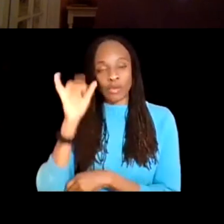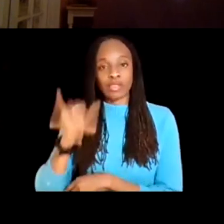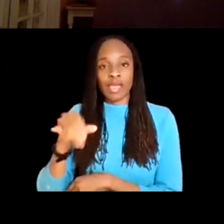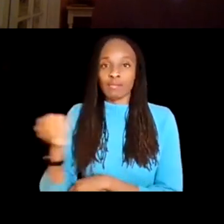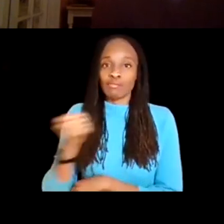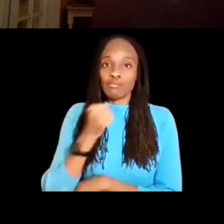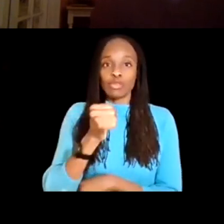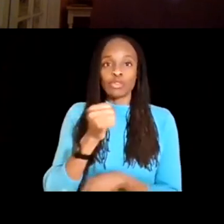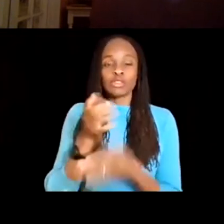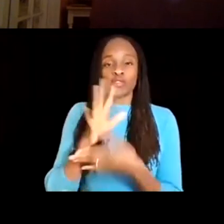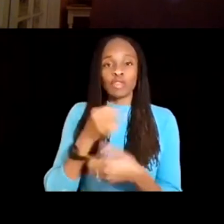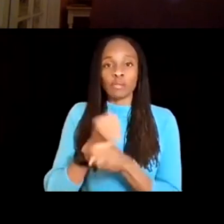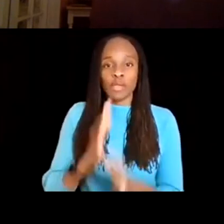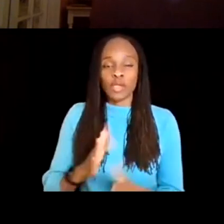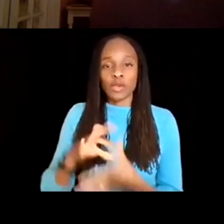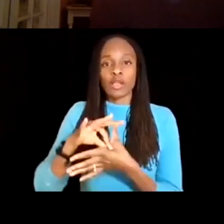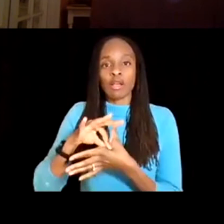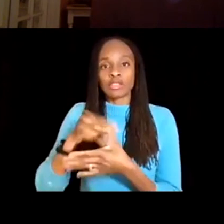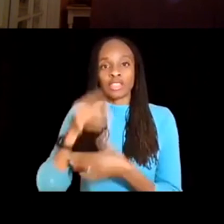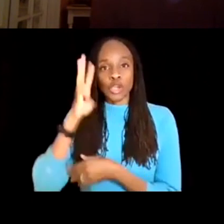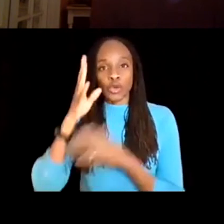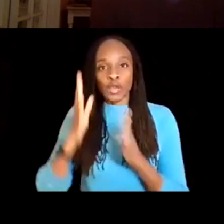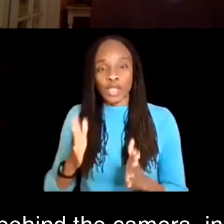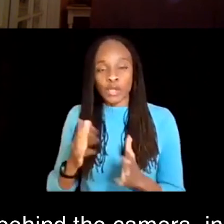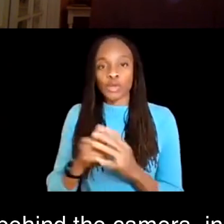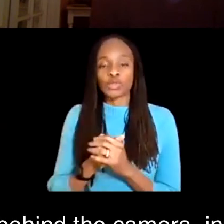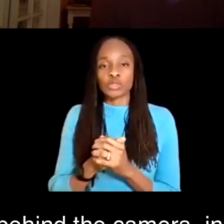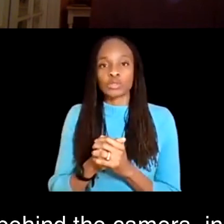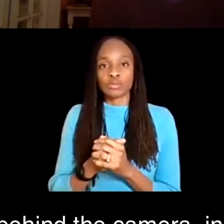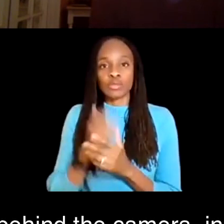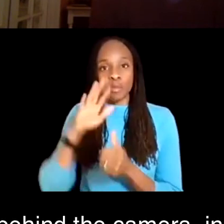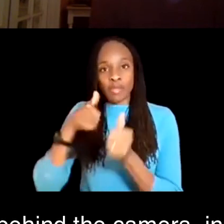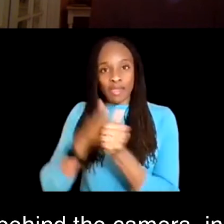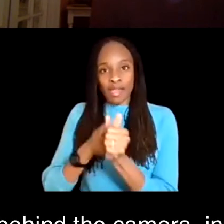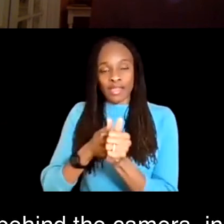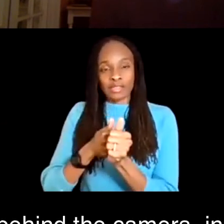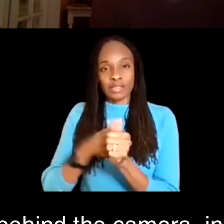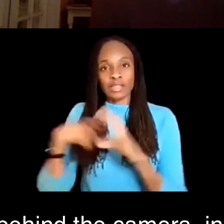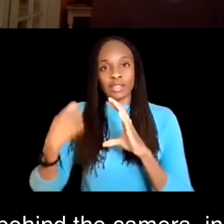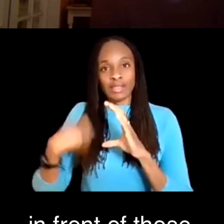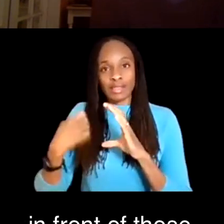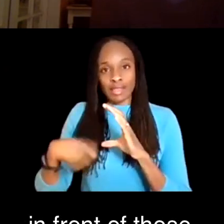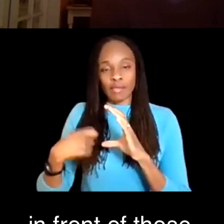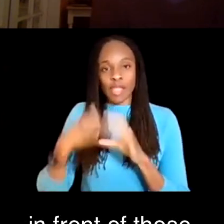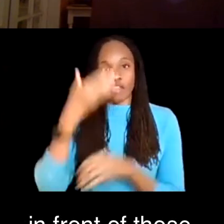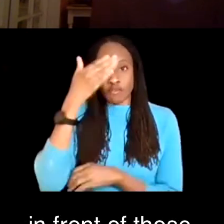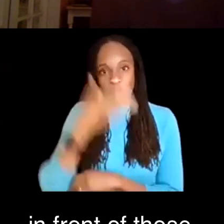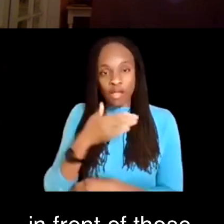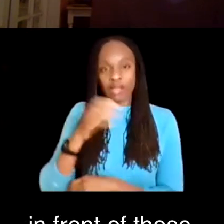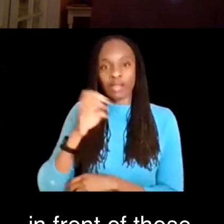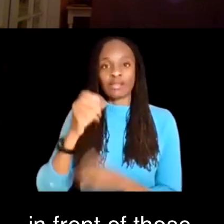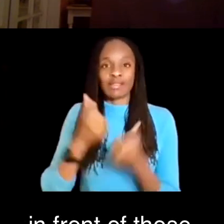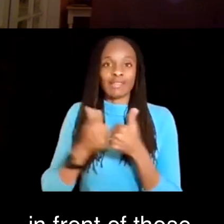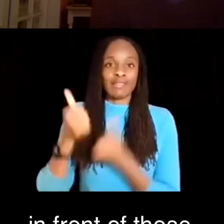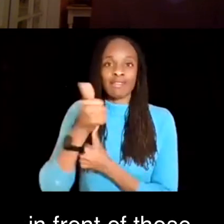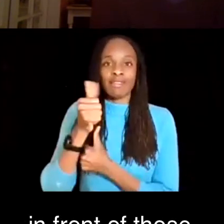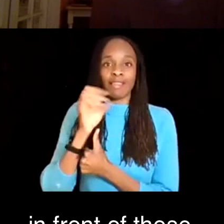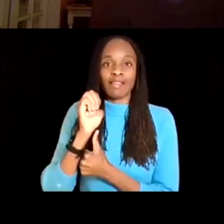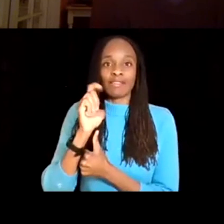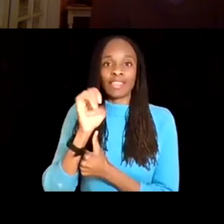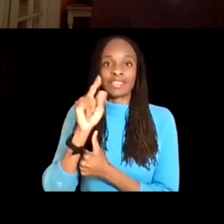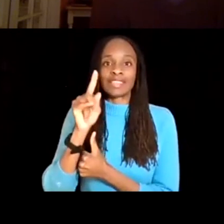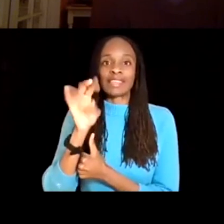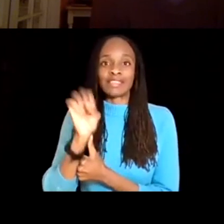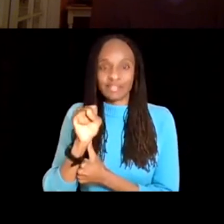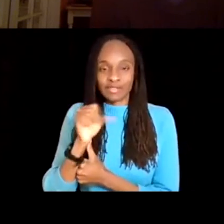filmmakers, content creators who are behind the camera in front of those execs, in front of those gatekeepers to actually share